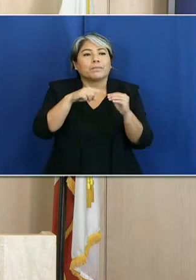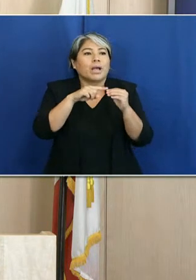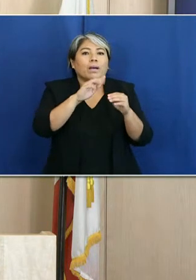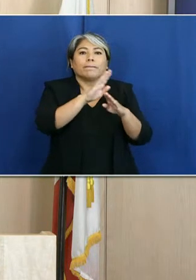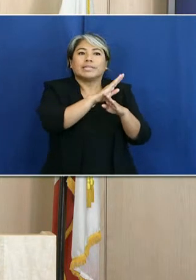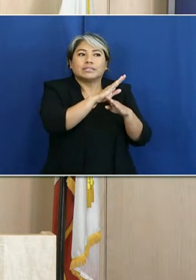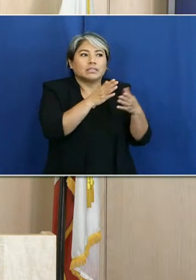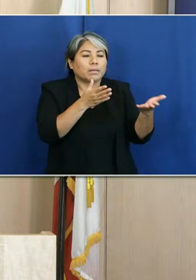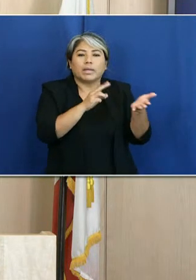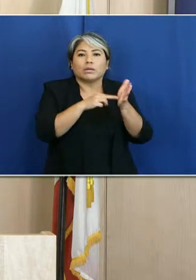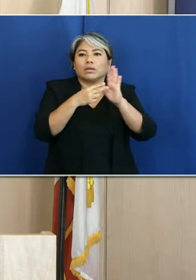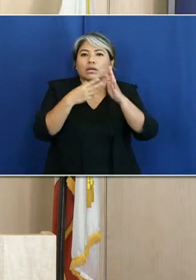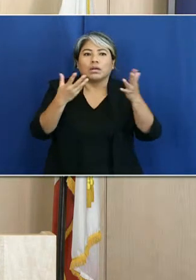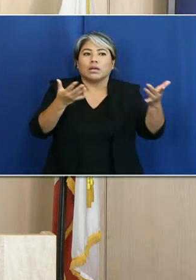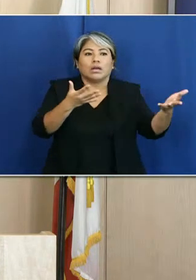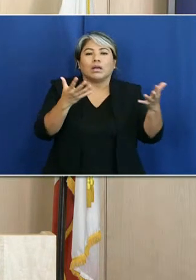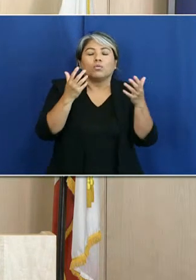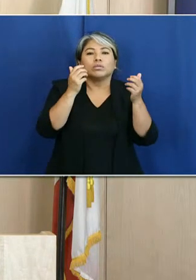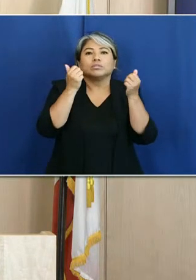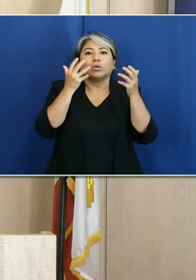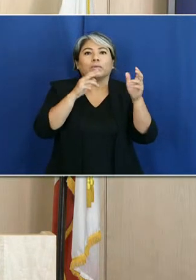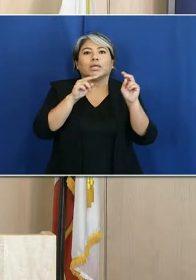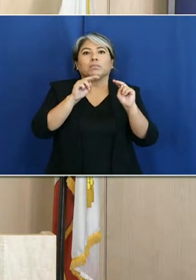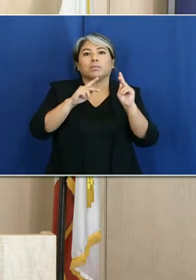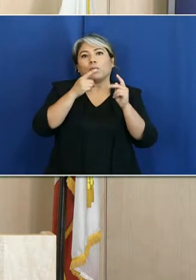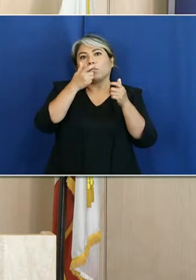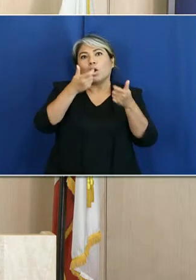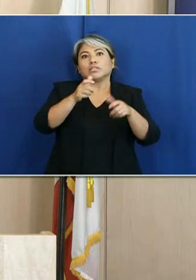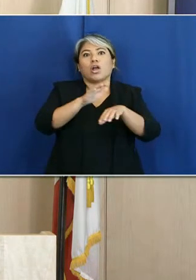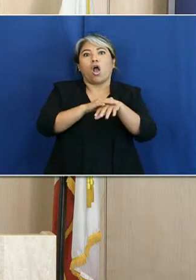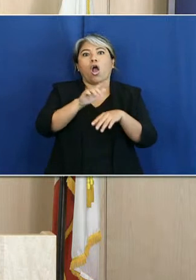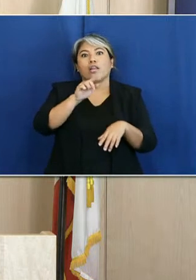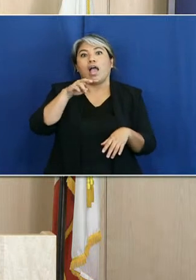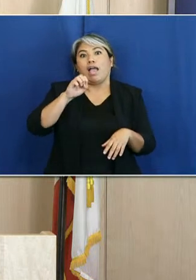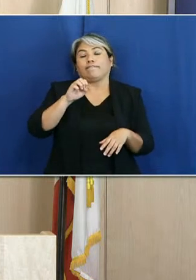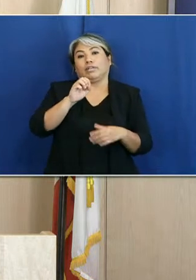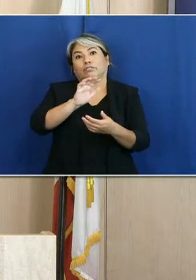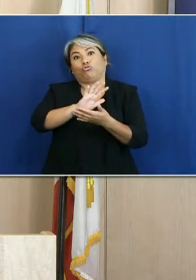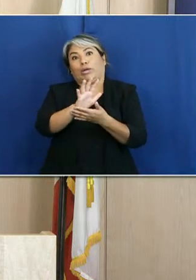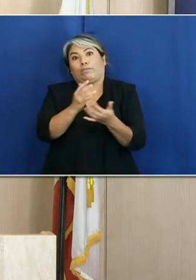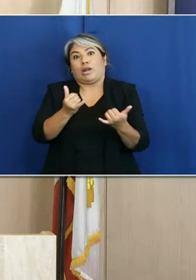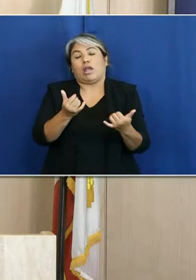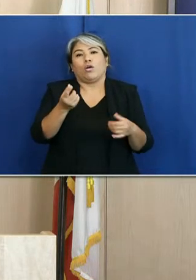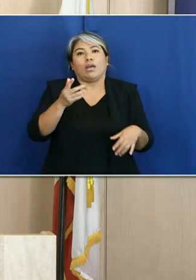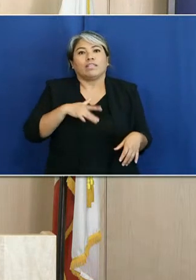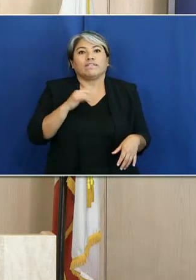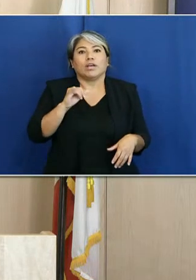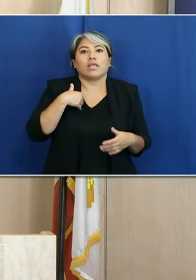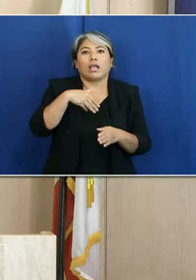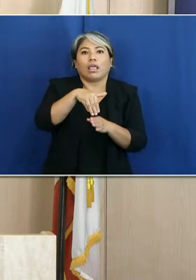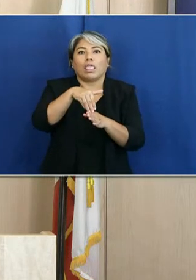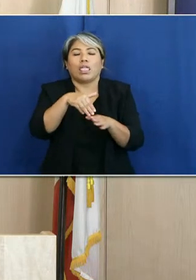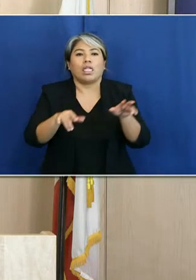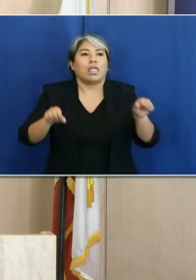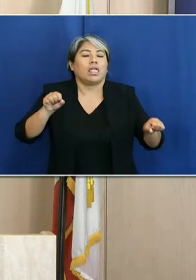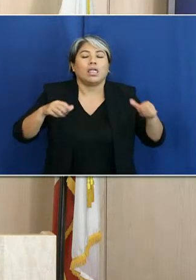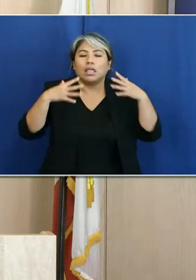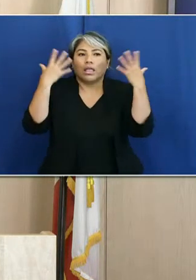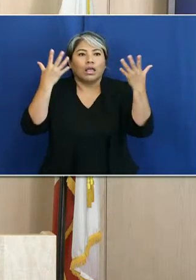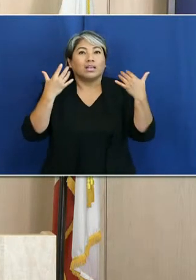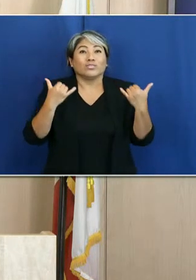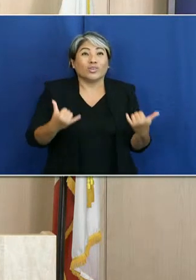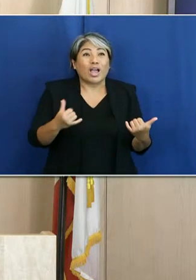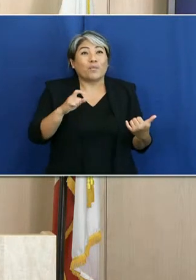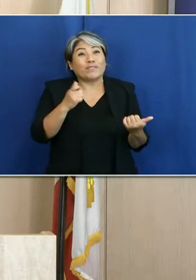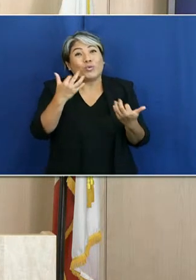who are listening. I mean, there's so many people watching on the live stream right now who are kind of feel like they're in limbo and are now being told